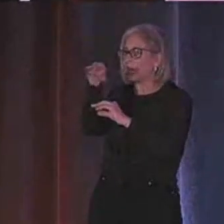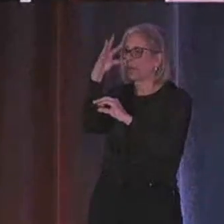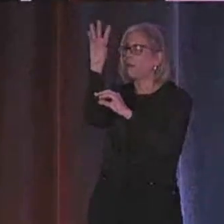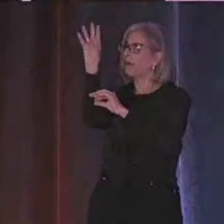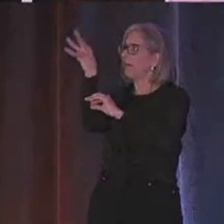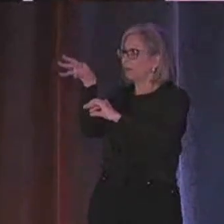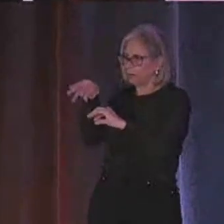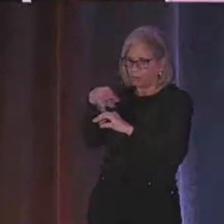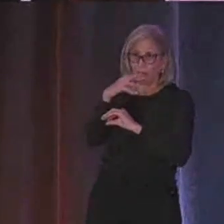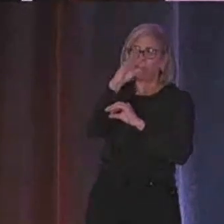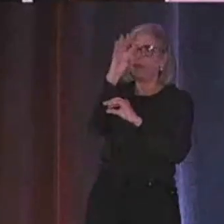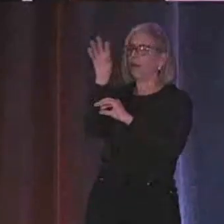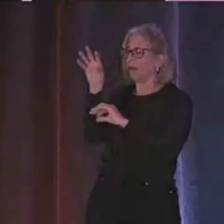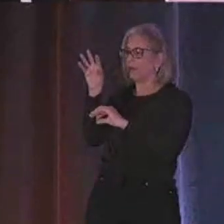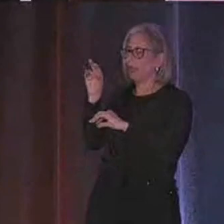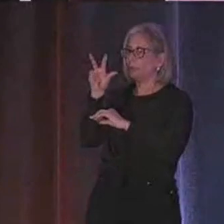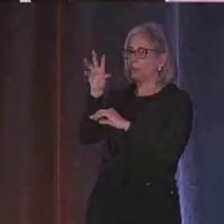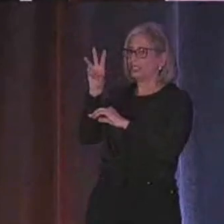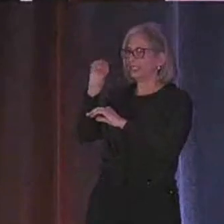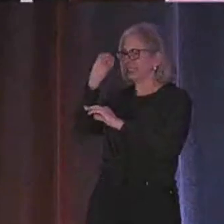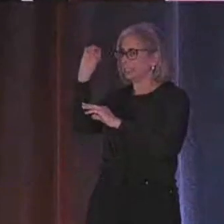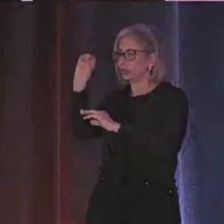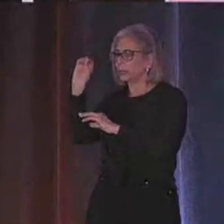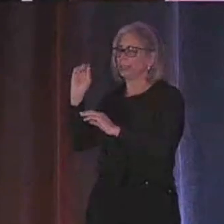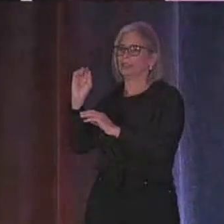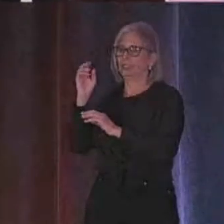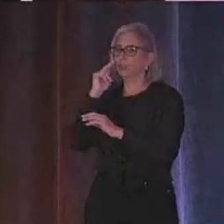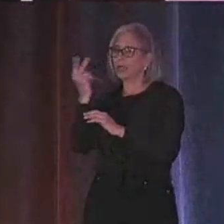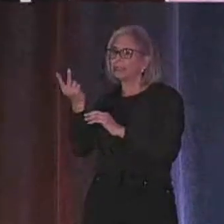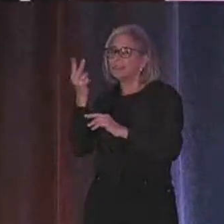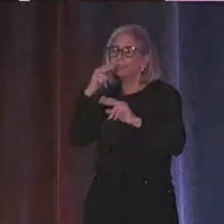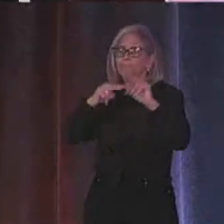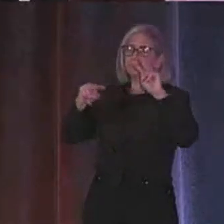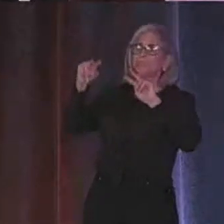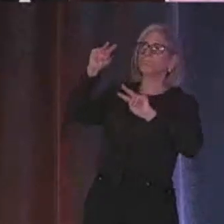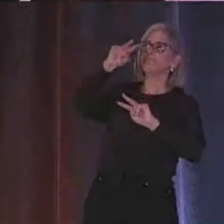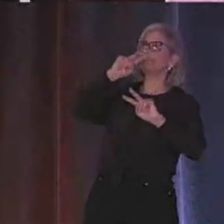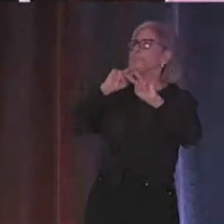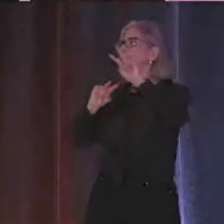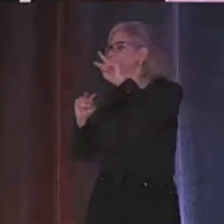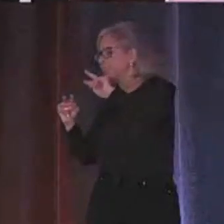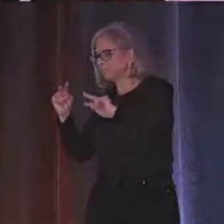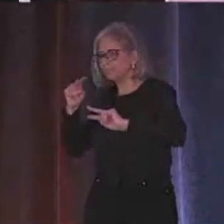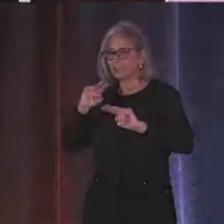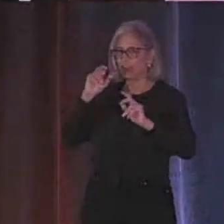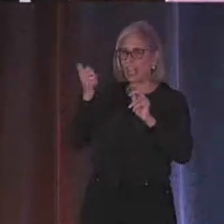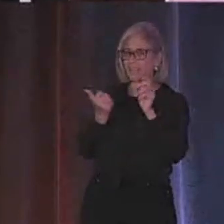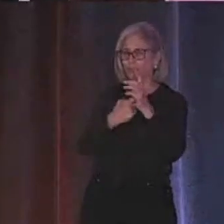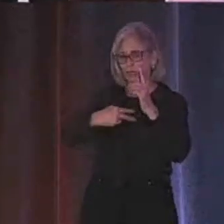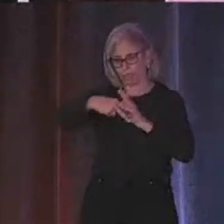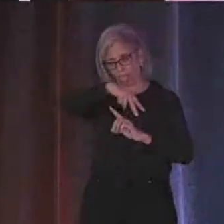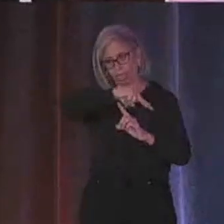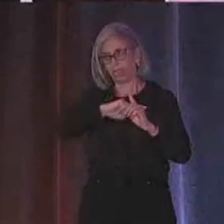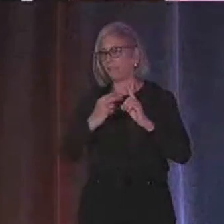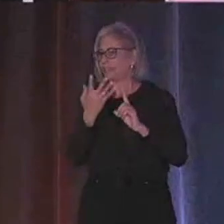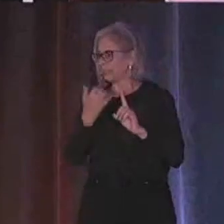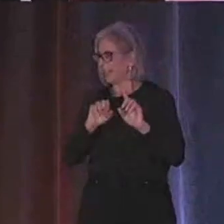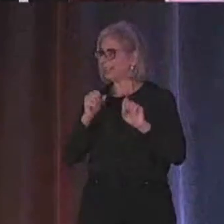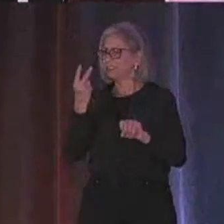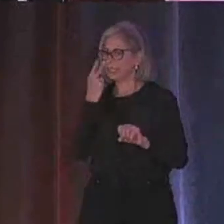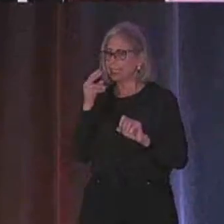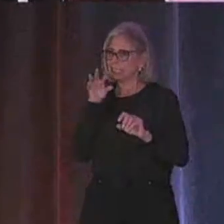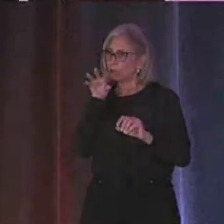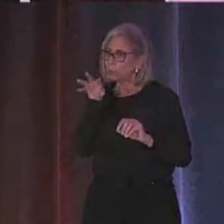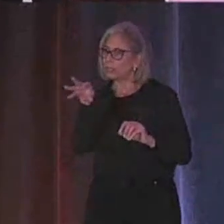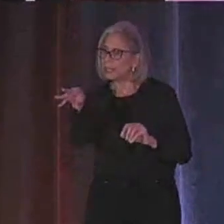in a 360-degree. So you can see your entire scene from every angle. You can zoom in, you can zoom out,